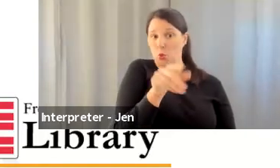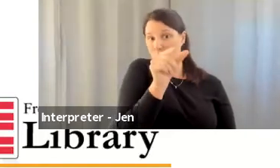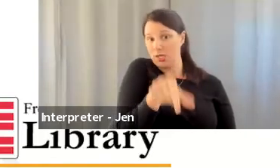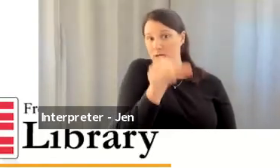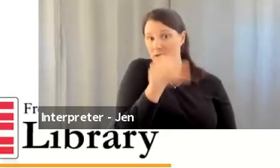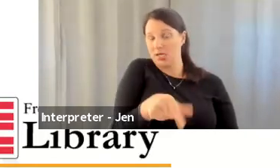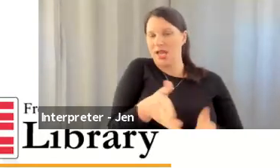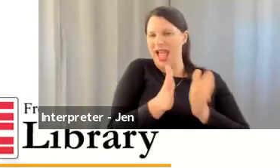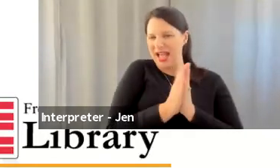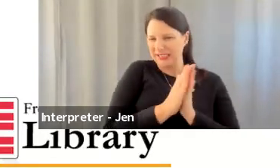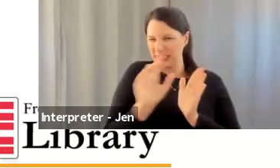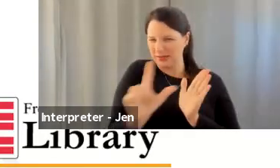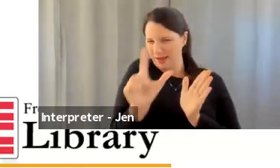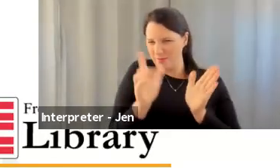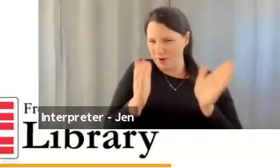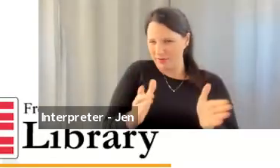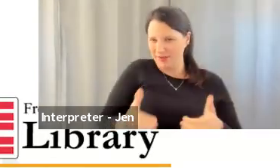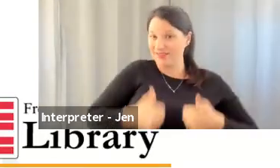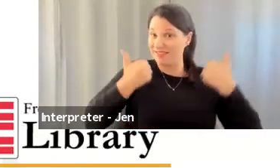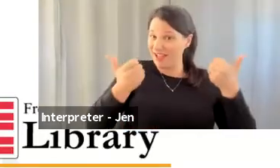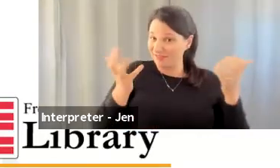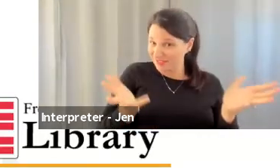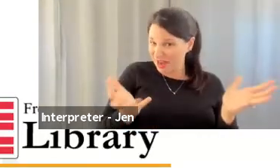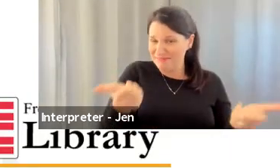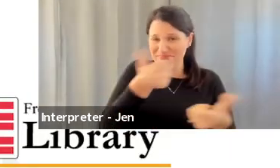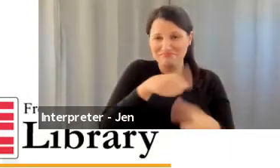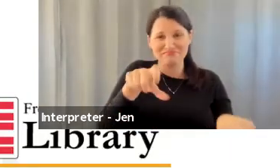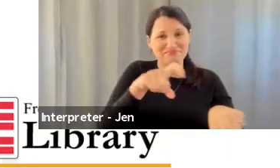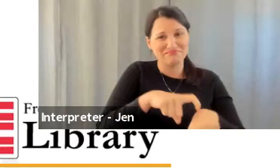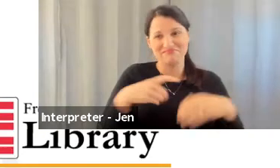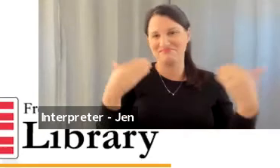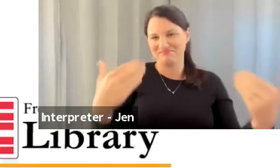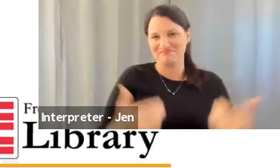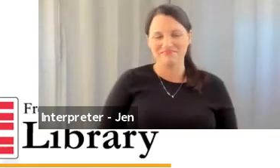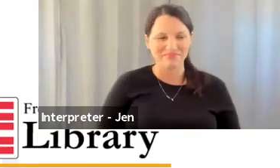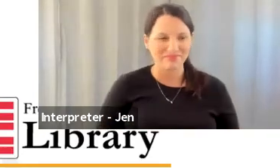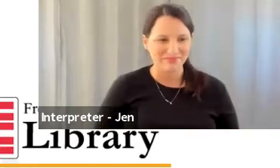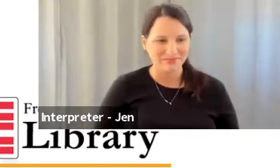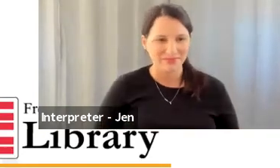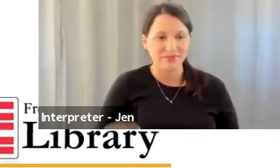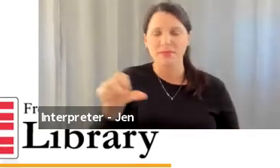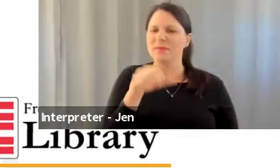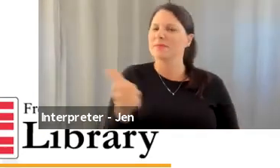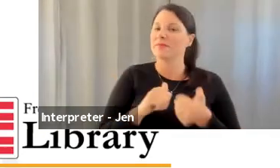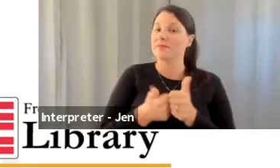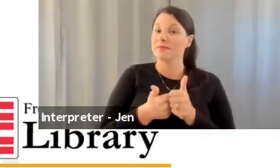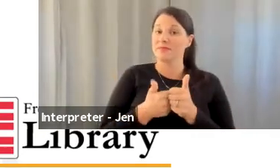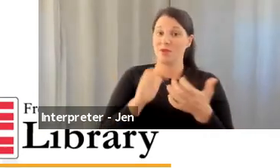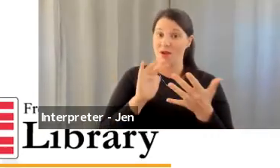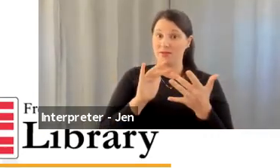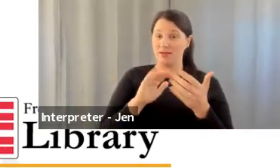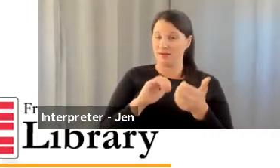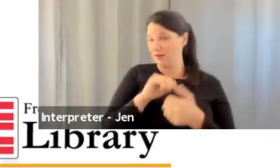Live Chat, and you can use that at any time of day. And then some other ways to contact us. As I mentioned, we have